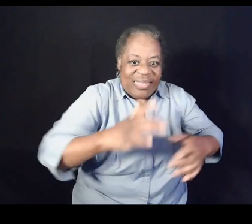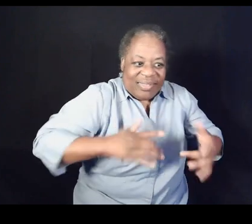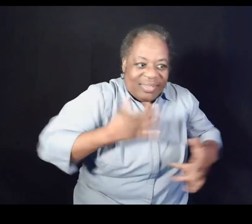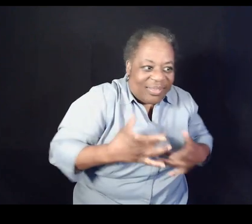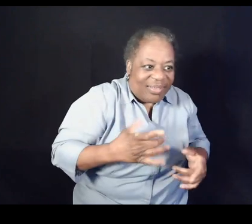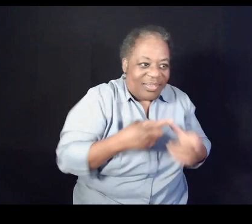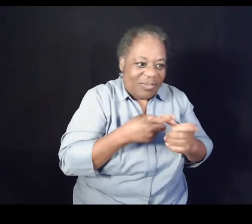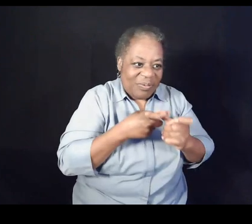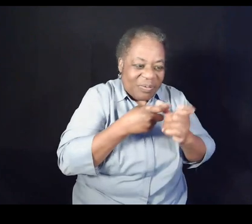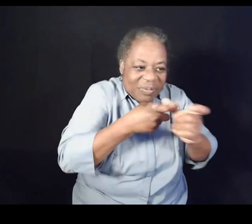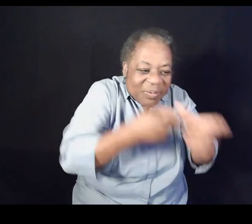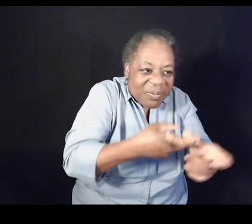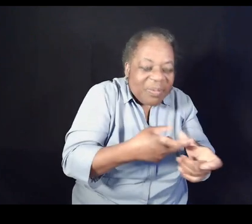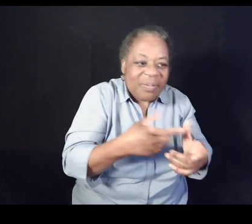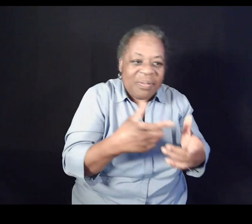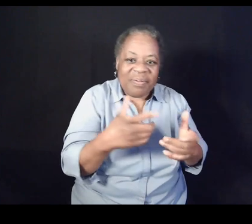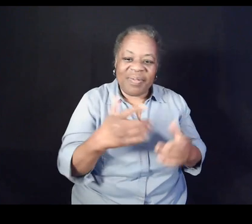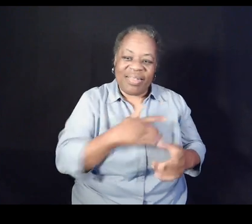God's presence.